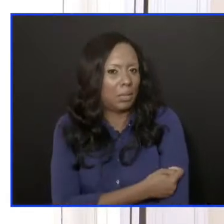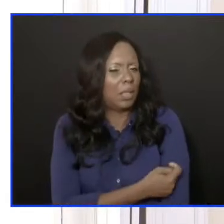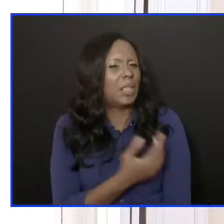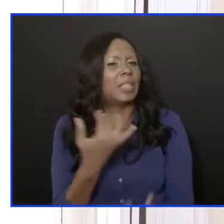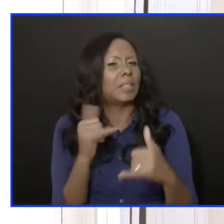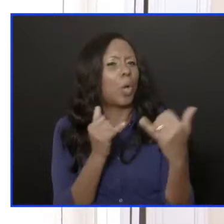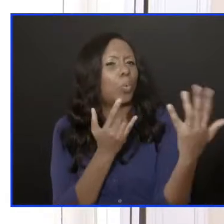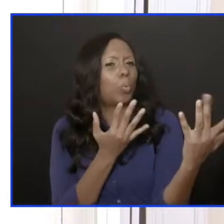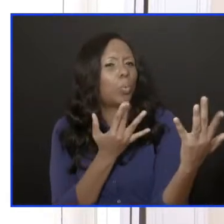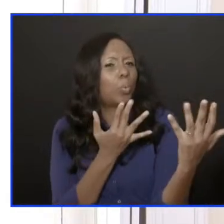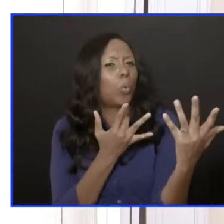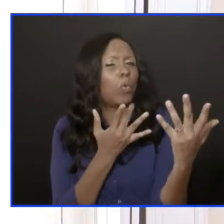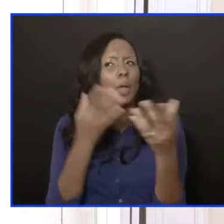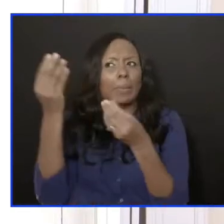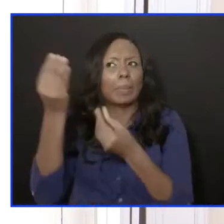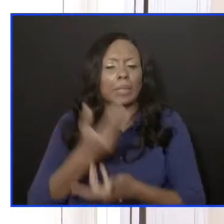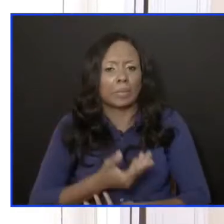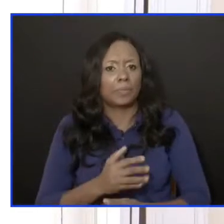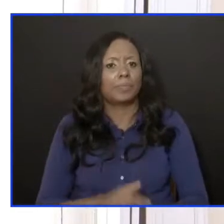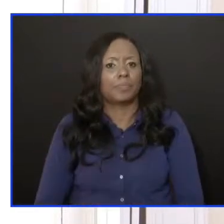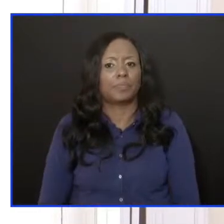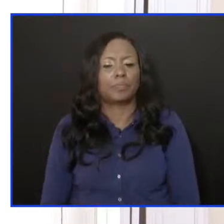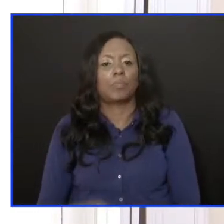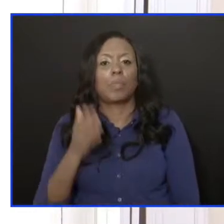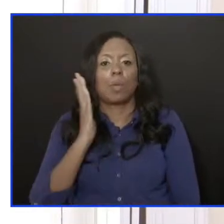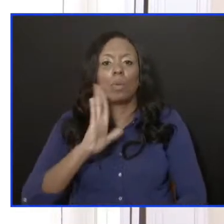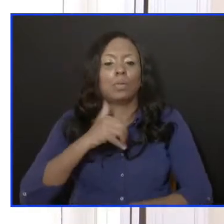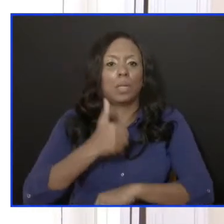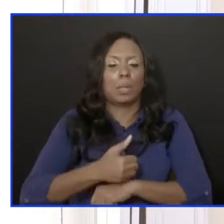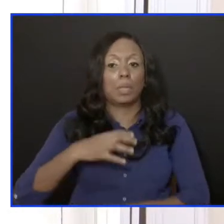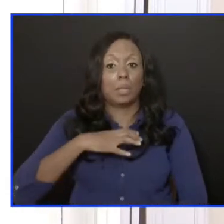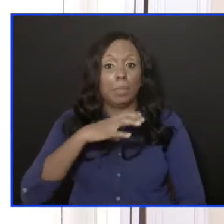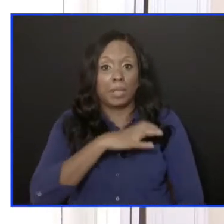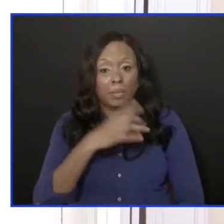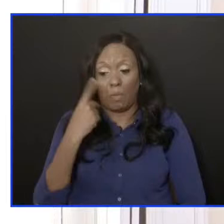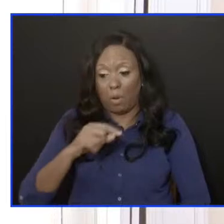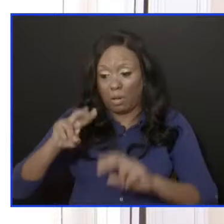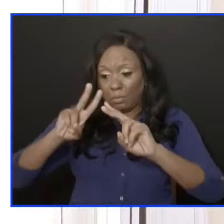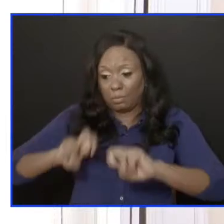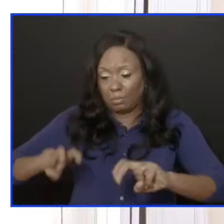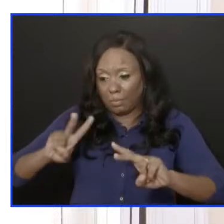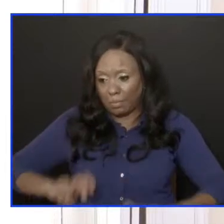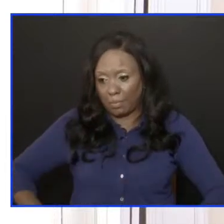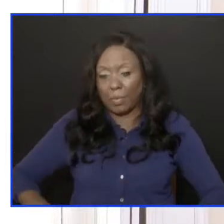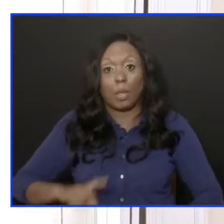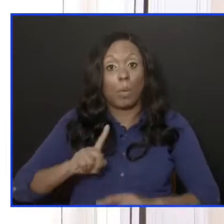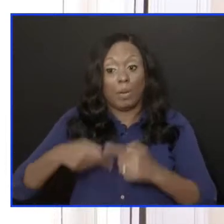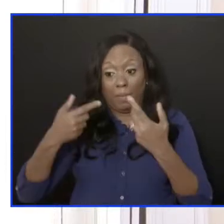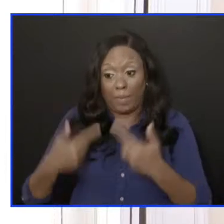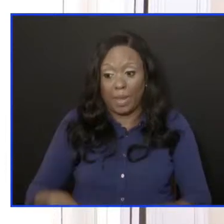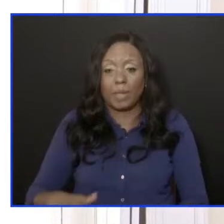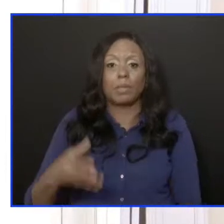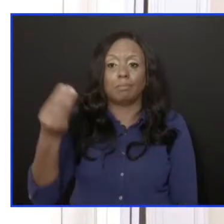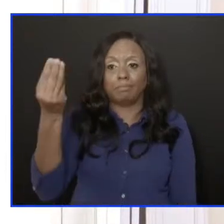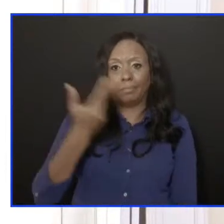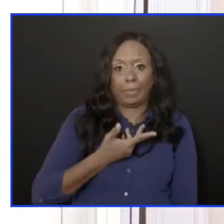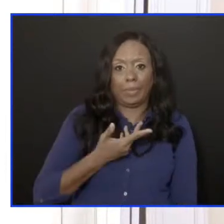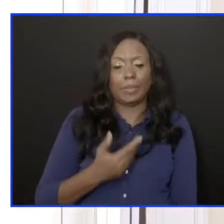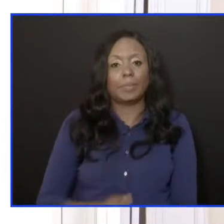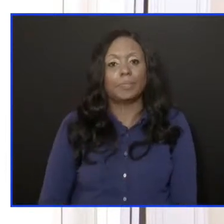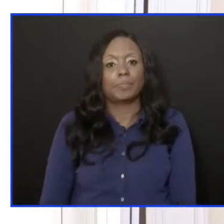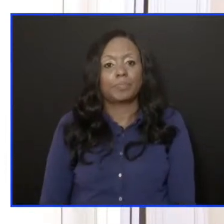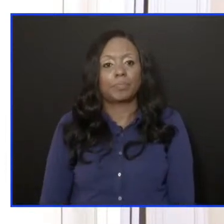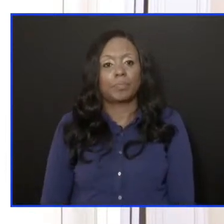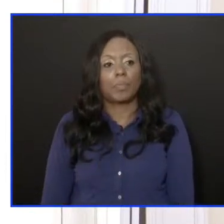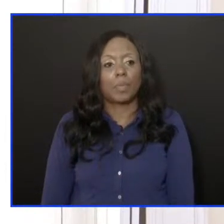need for the technical committees that have been established to review these things, then they will let us know. In the interim, we continue